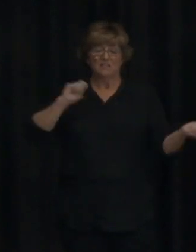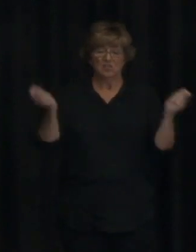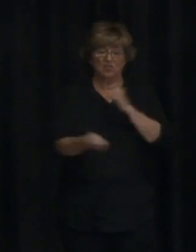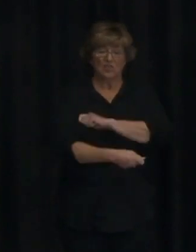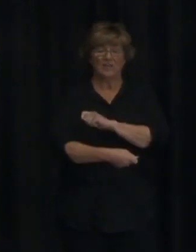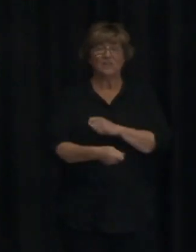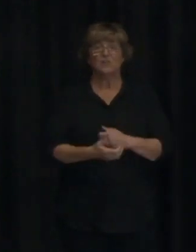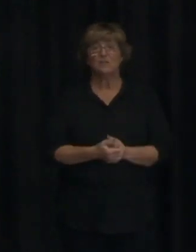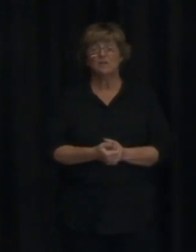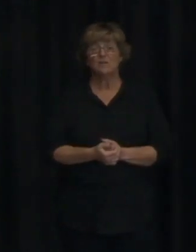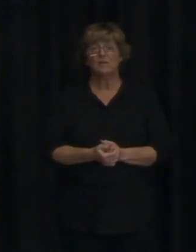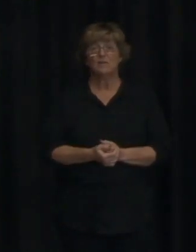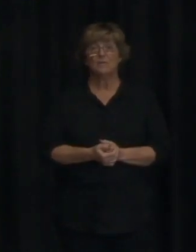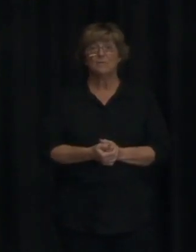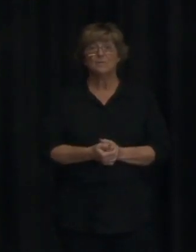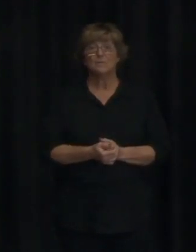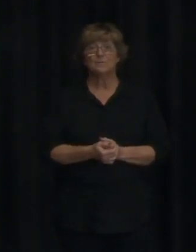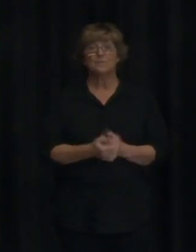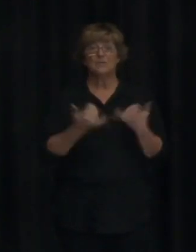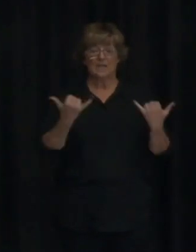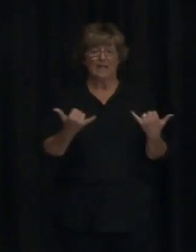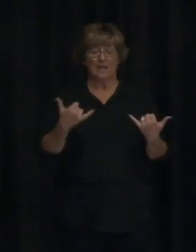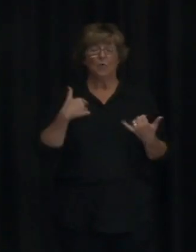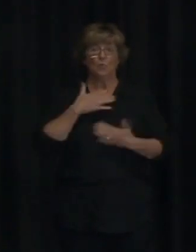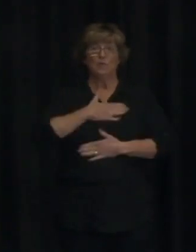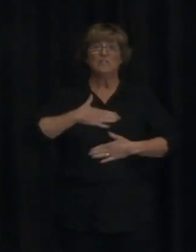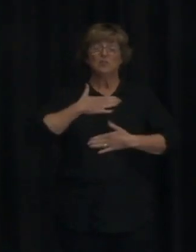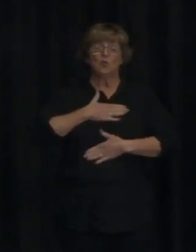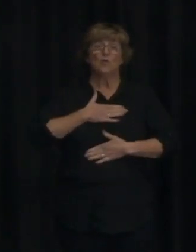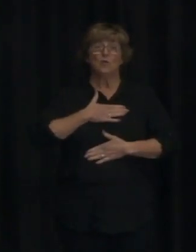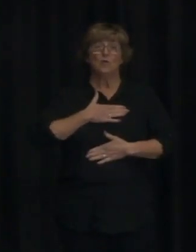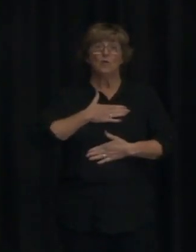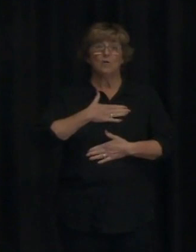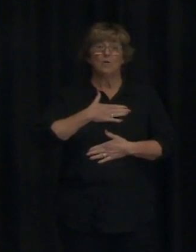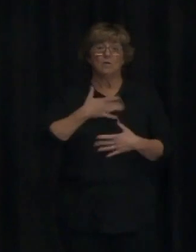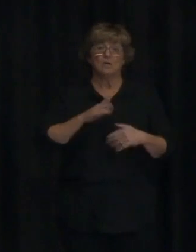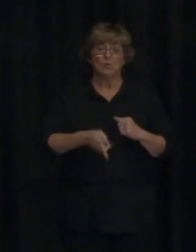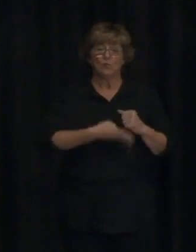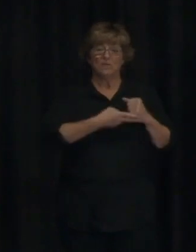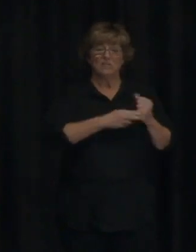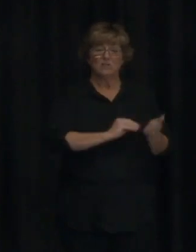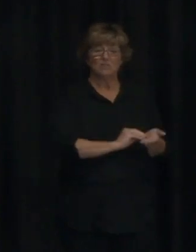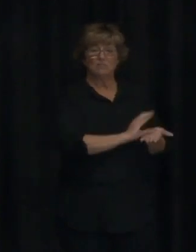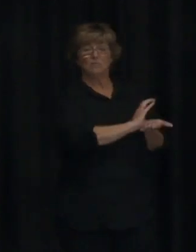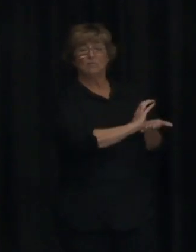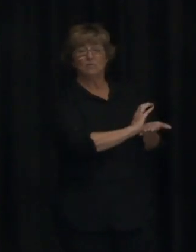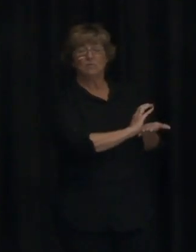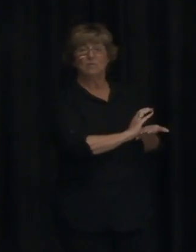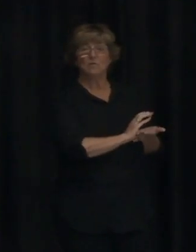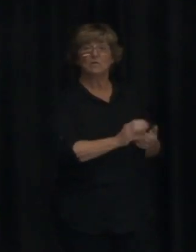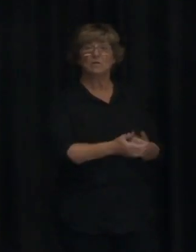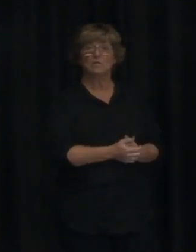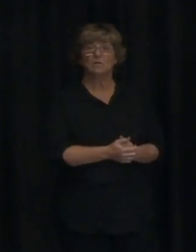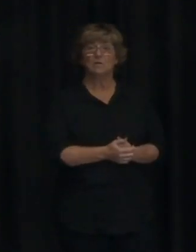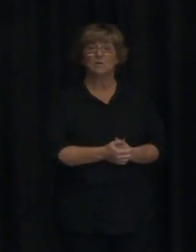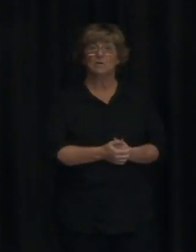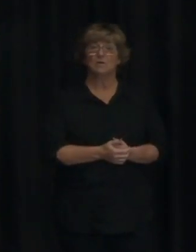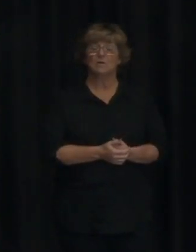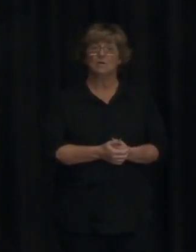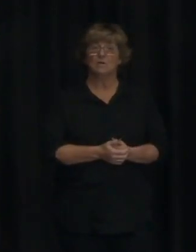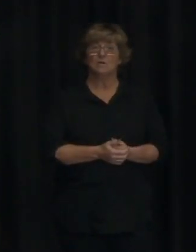radically as now we're enjoying record reserves and we are